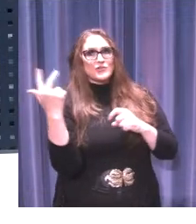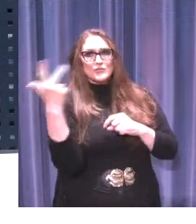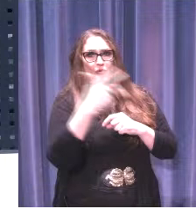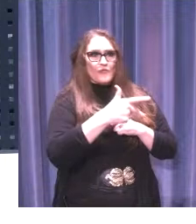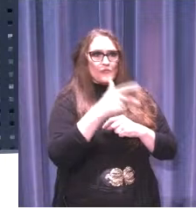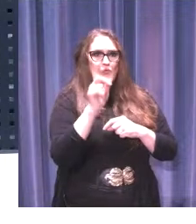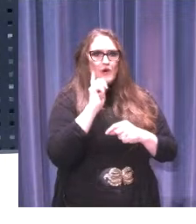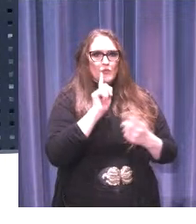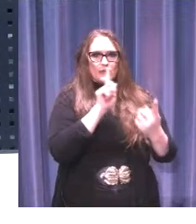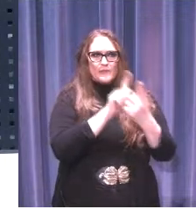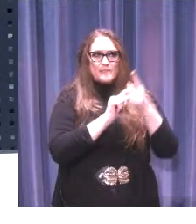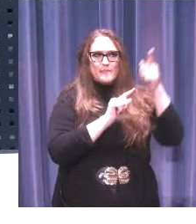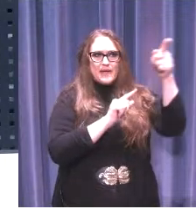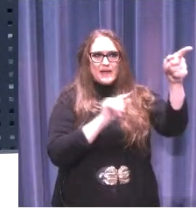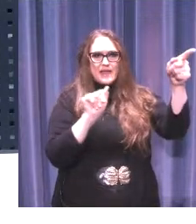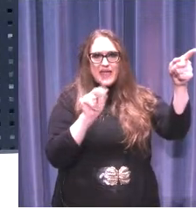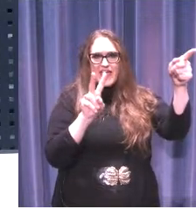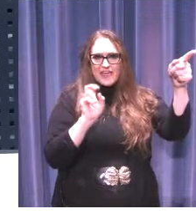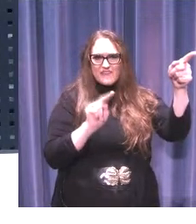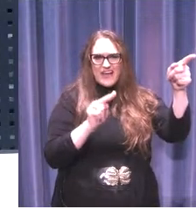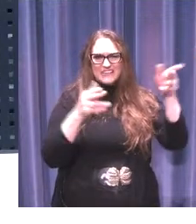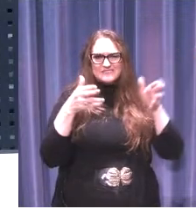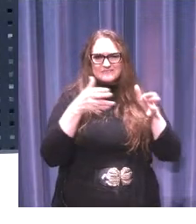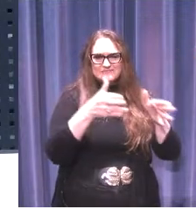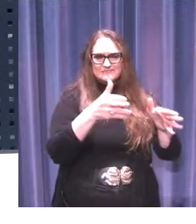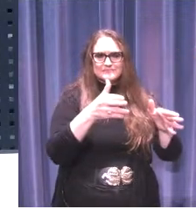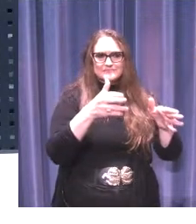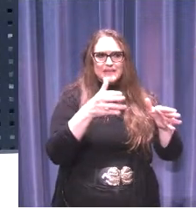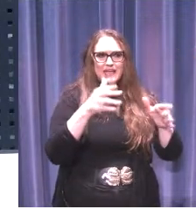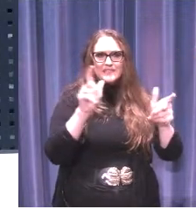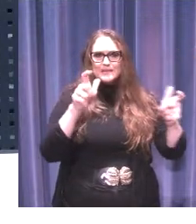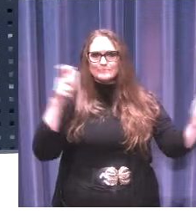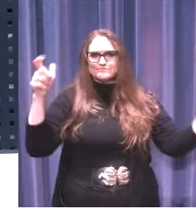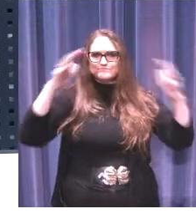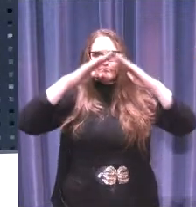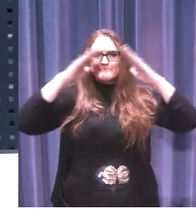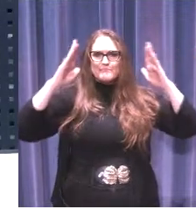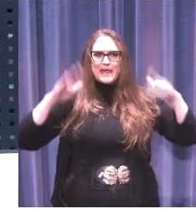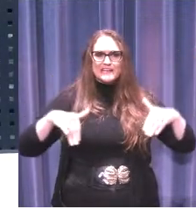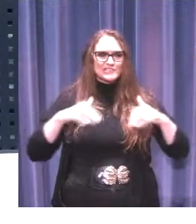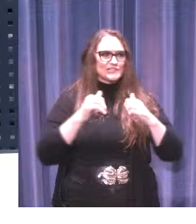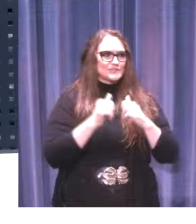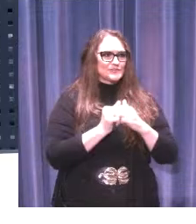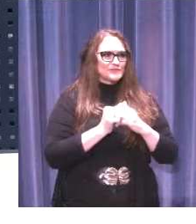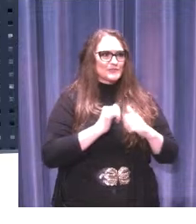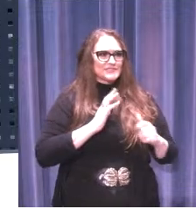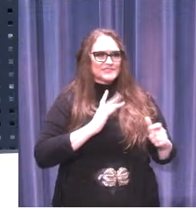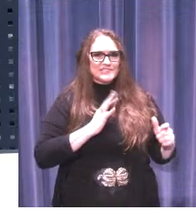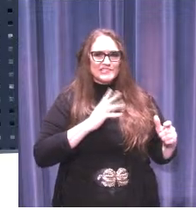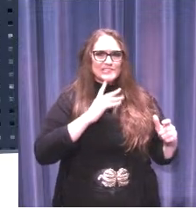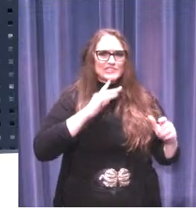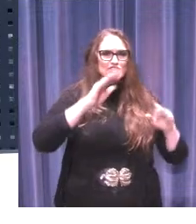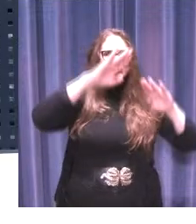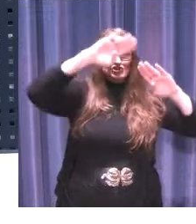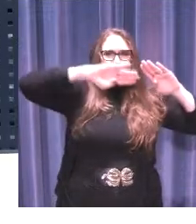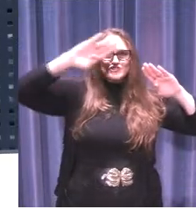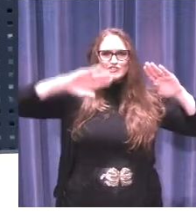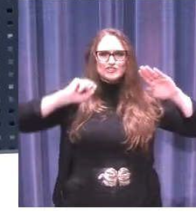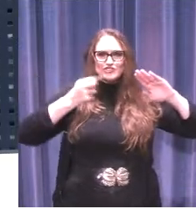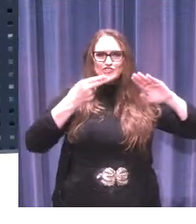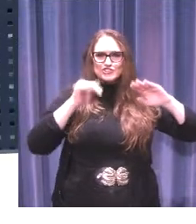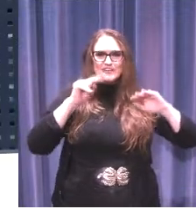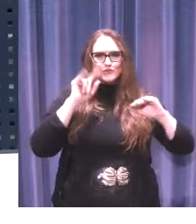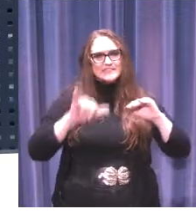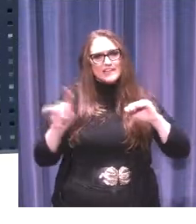we would meet over on Avon in the mansion with the slate shingles was where we would